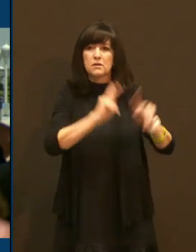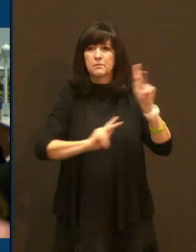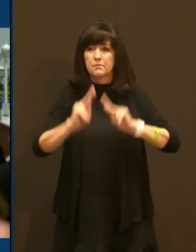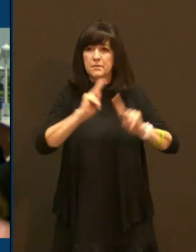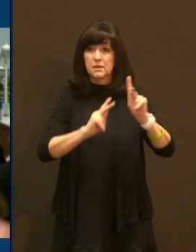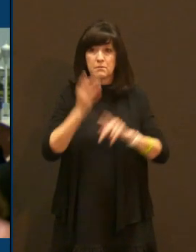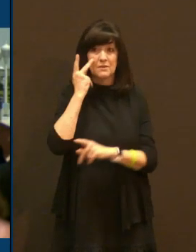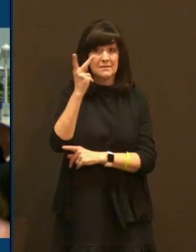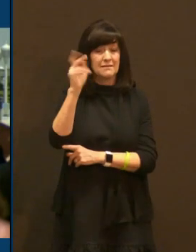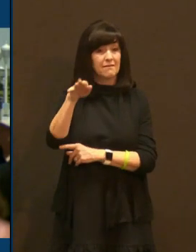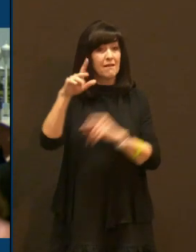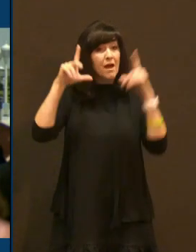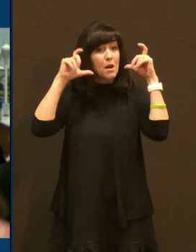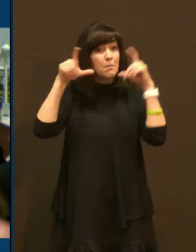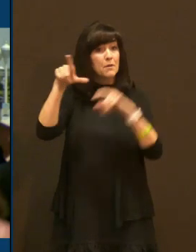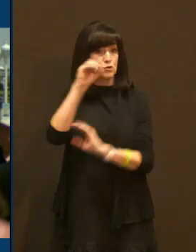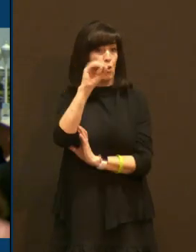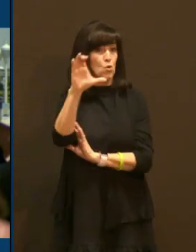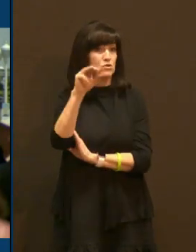very different.